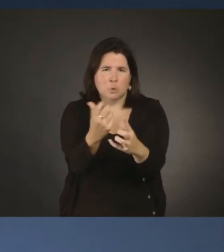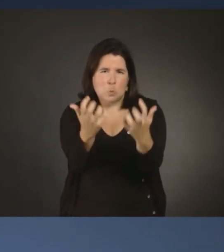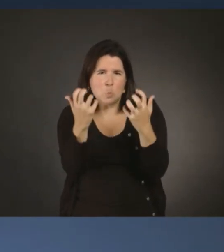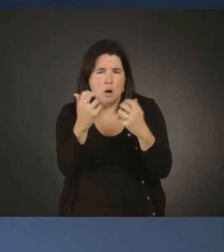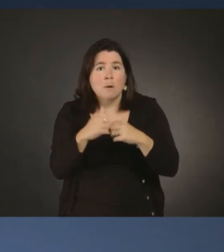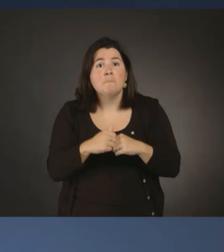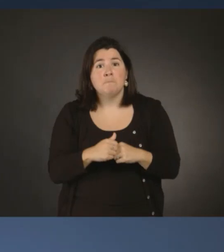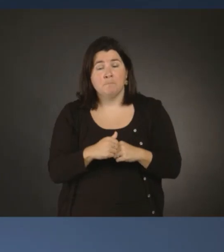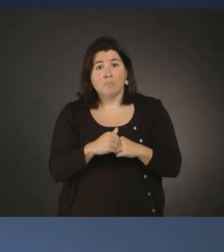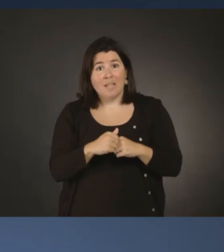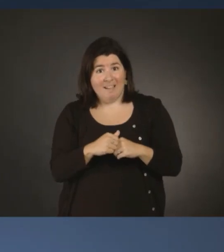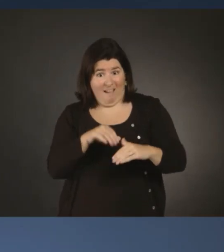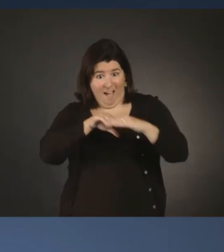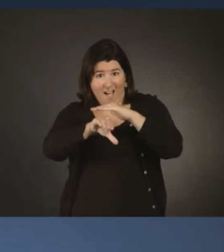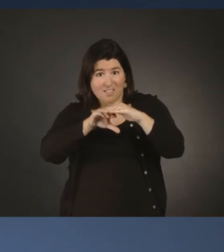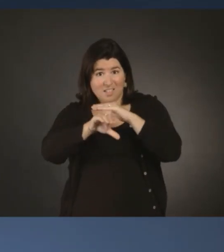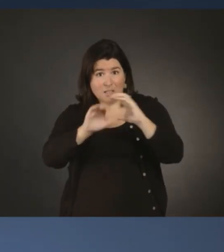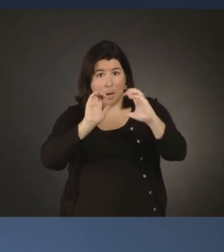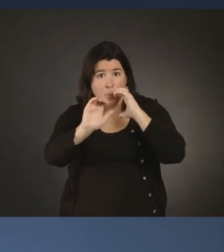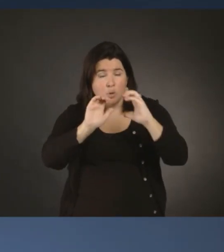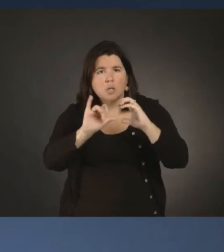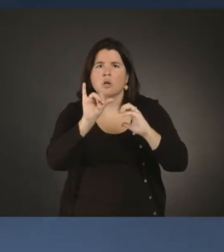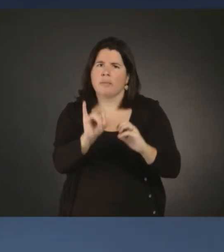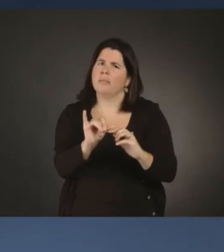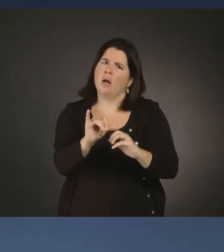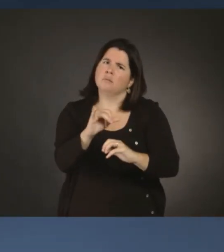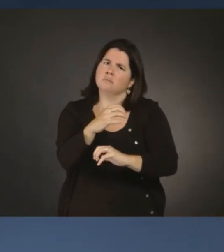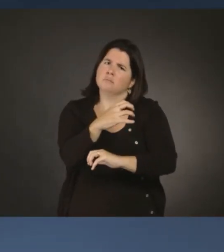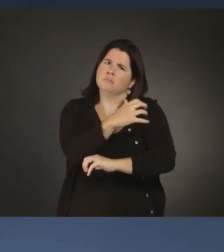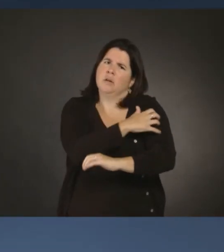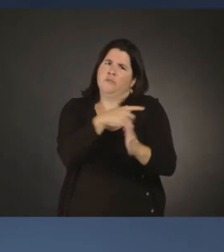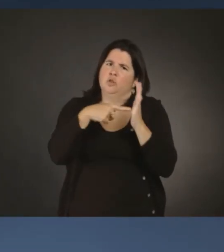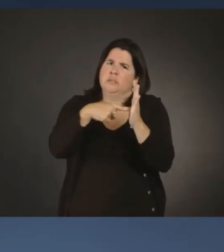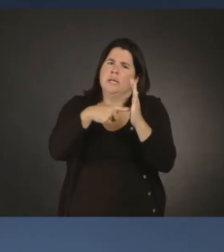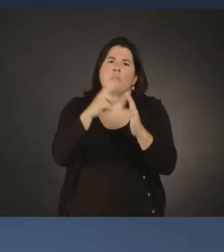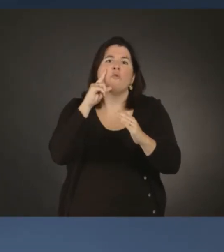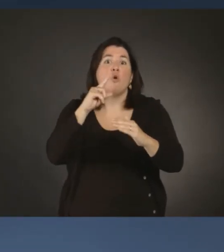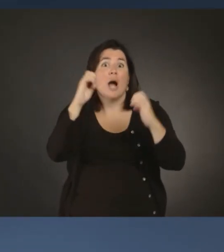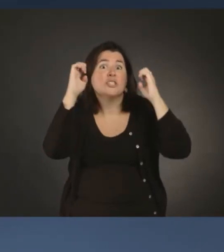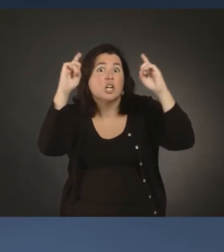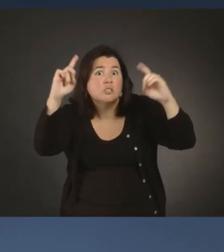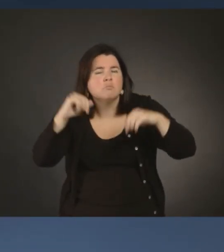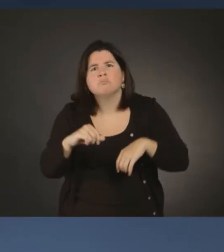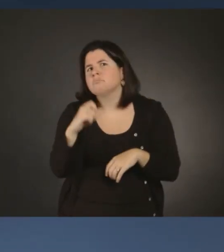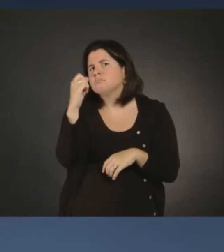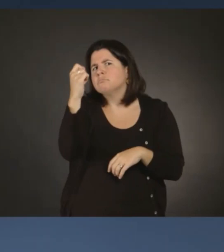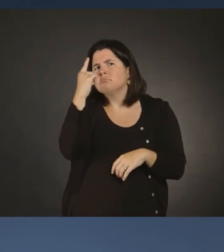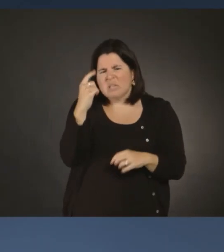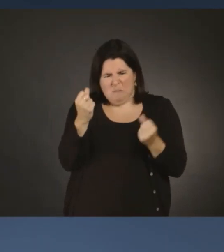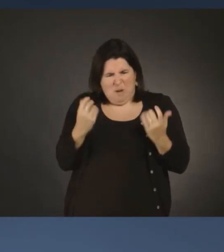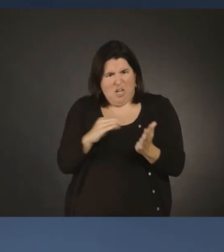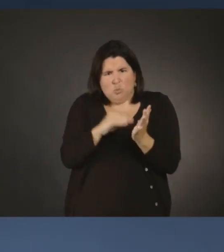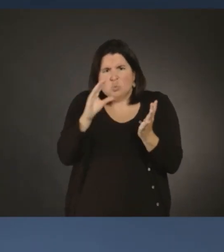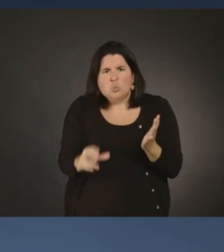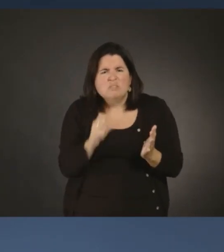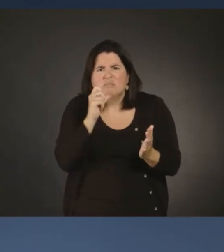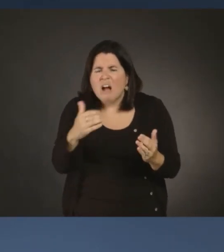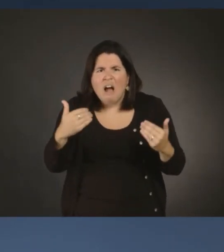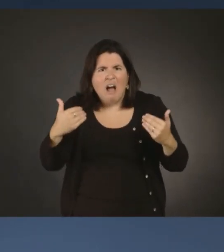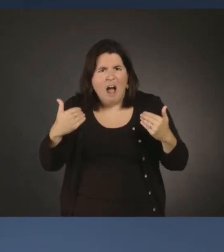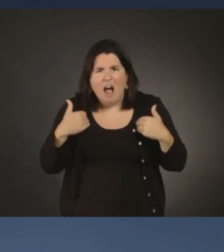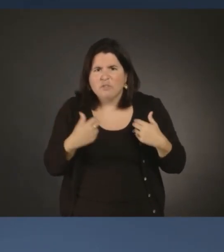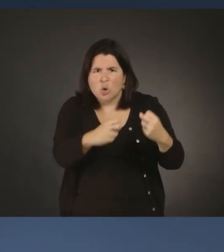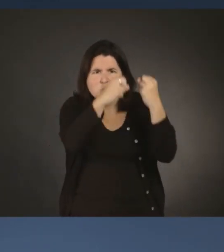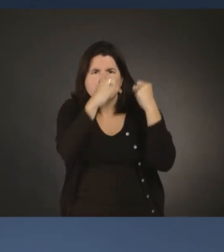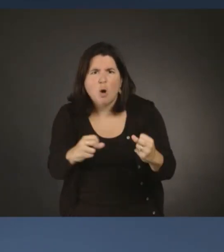is a powerful example of this shared commitment. Too many students in our region don't have reliable internet access at home.